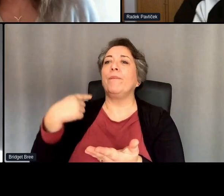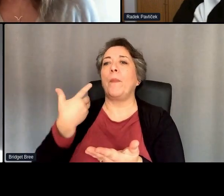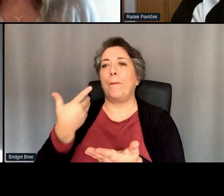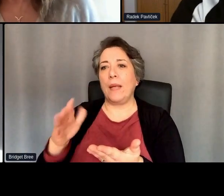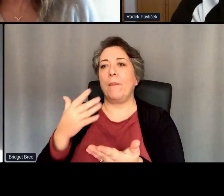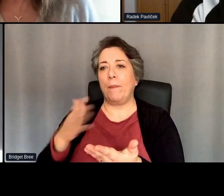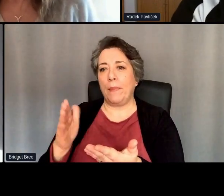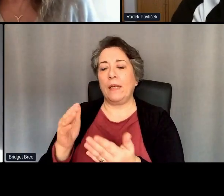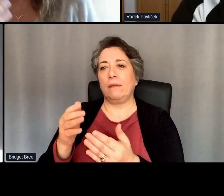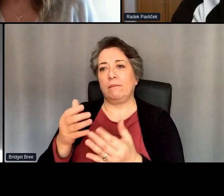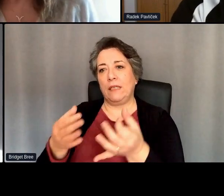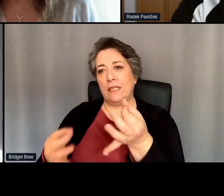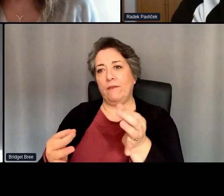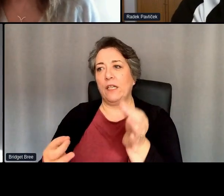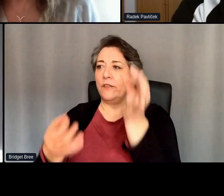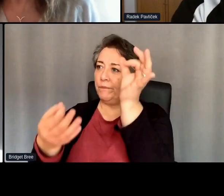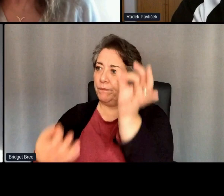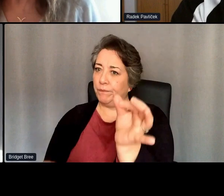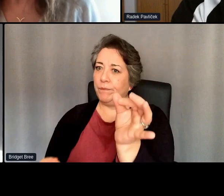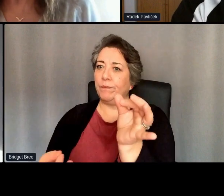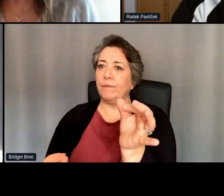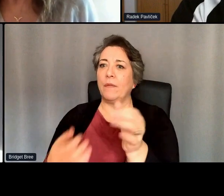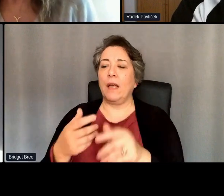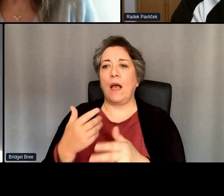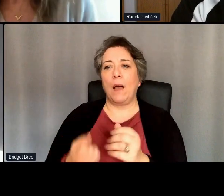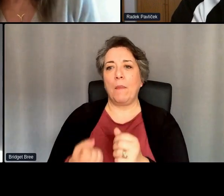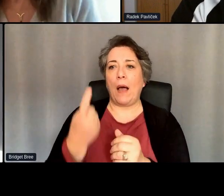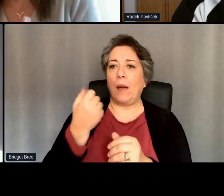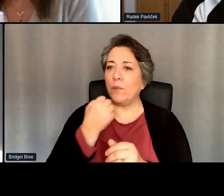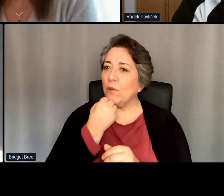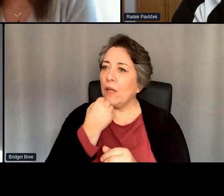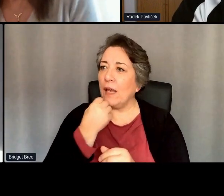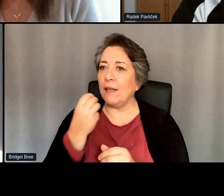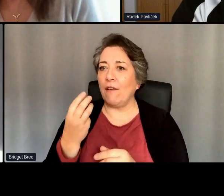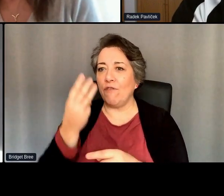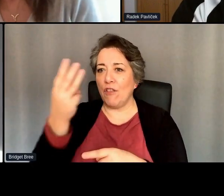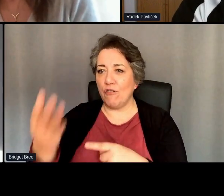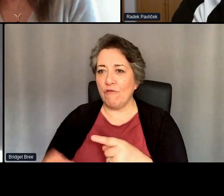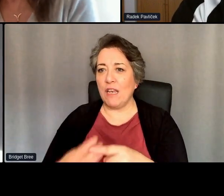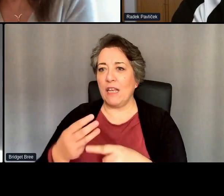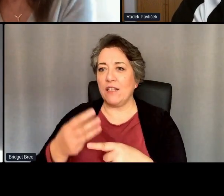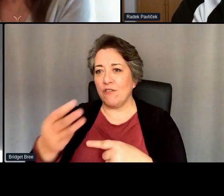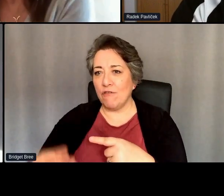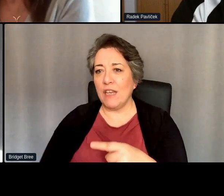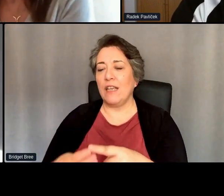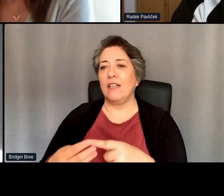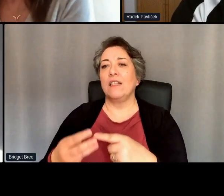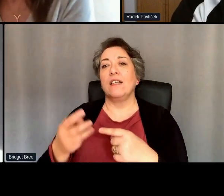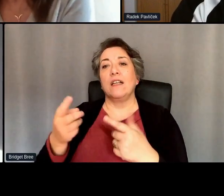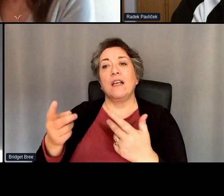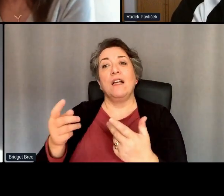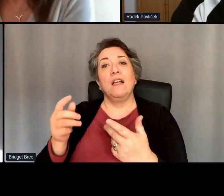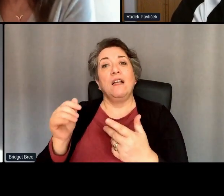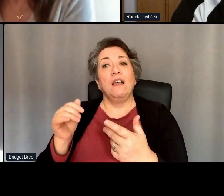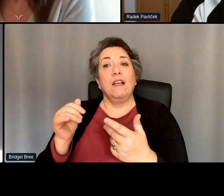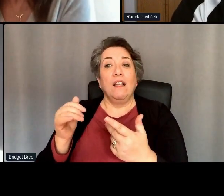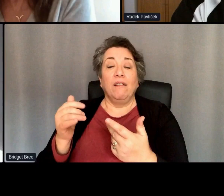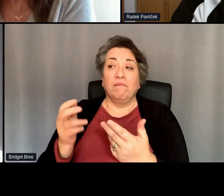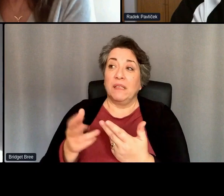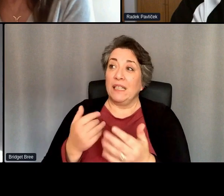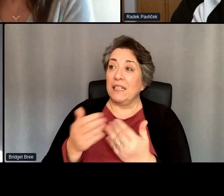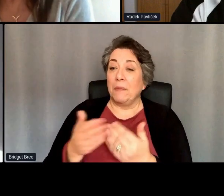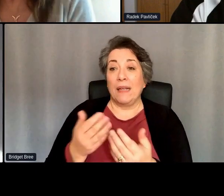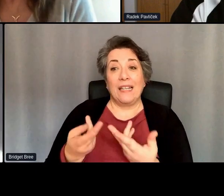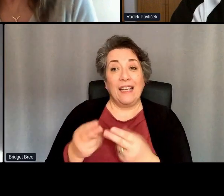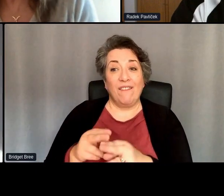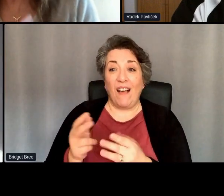take my certification, and then I need to keep up to date with things, even if other tasks maybe become important in your working